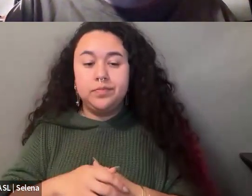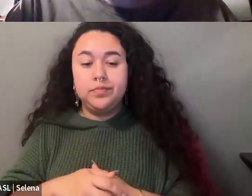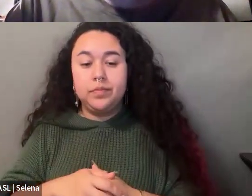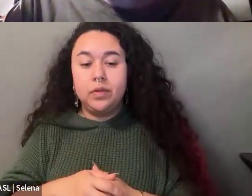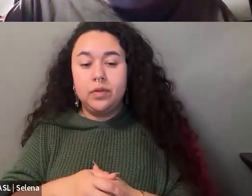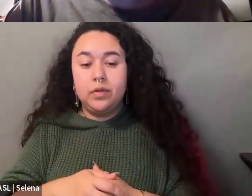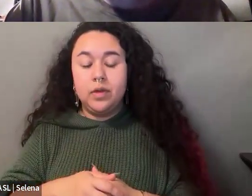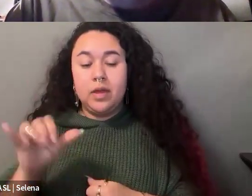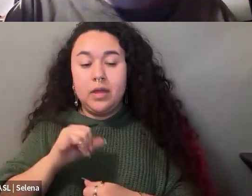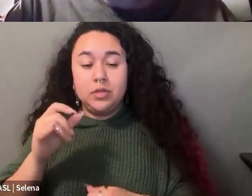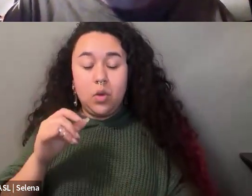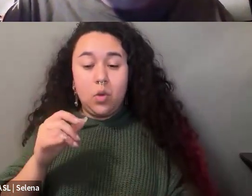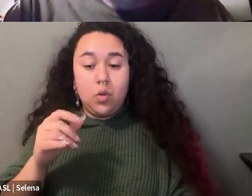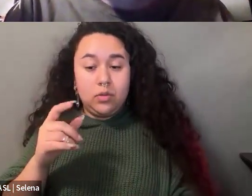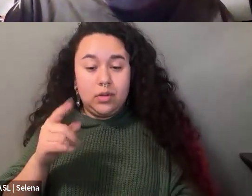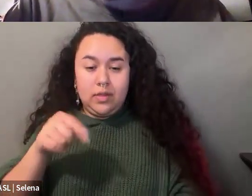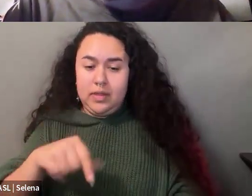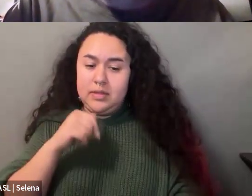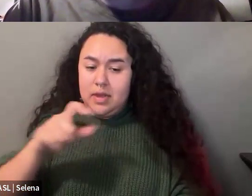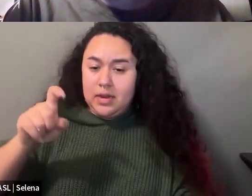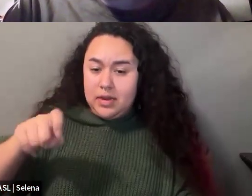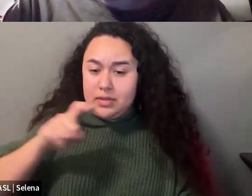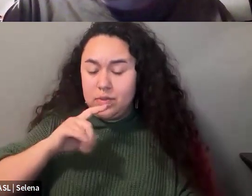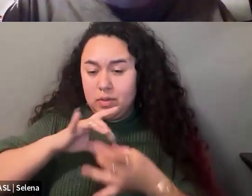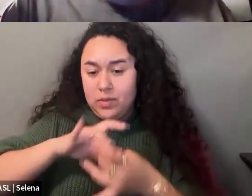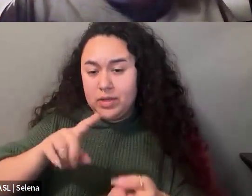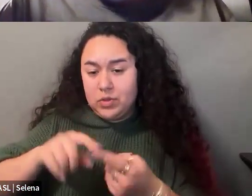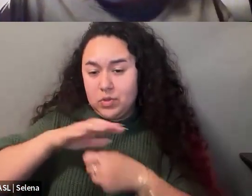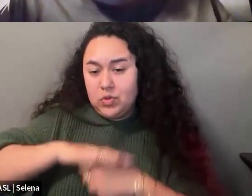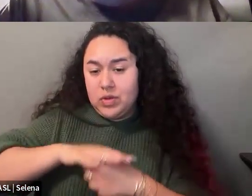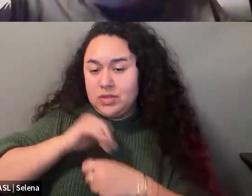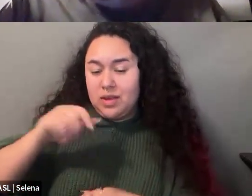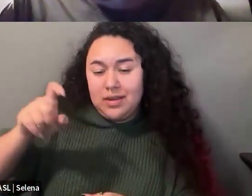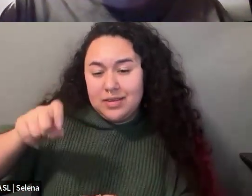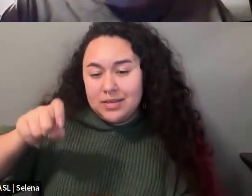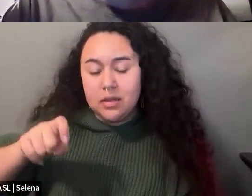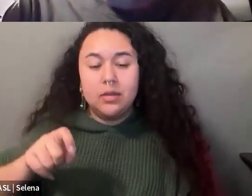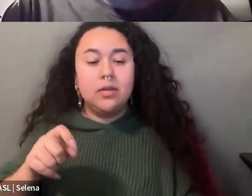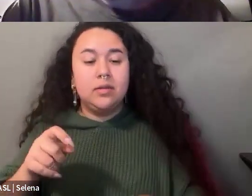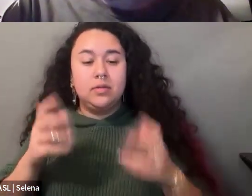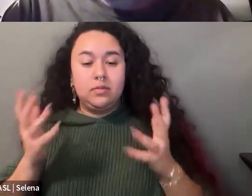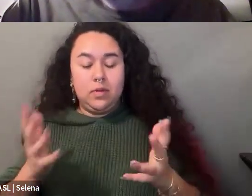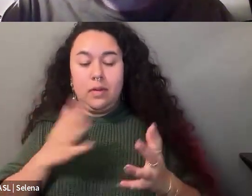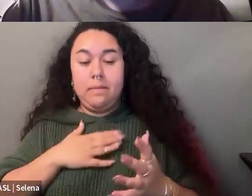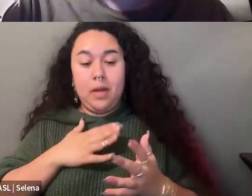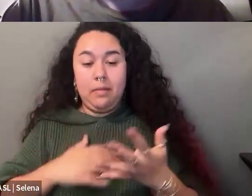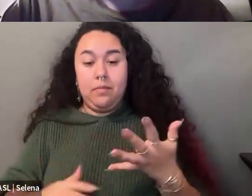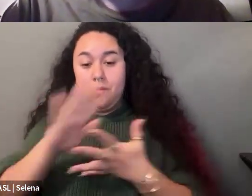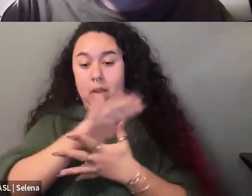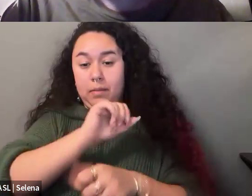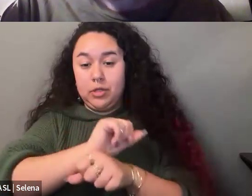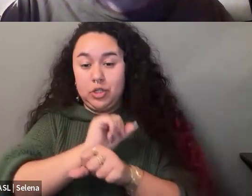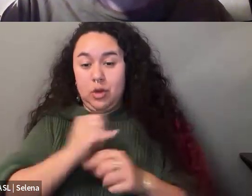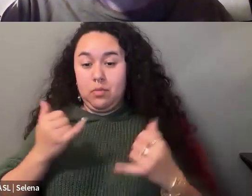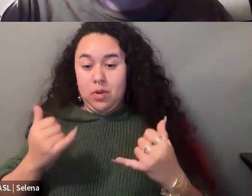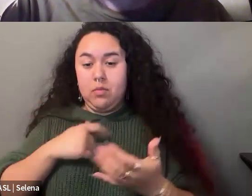I think too, which this doesn't necessarily relate to stress, but well, in my primary occupation right now